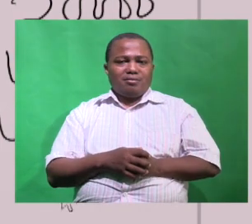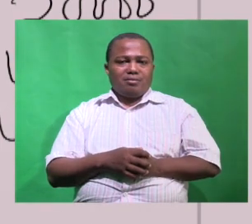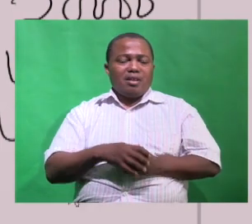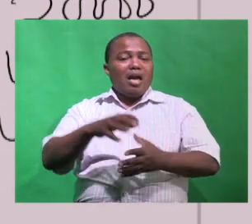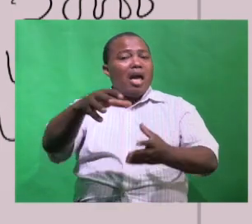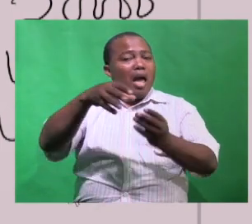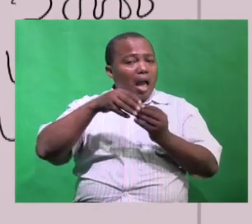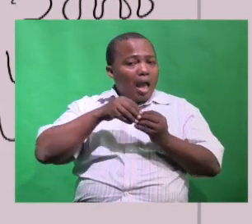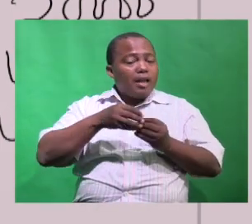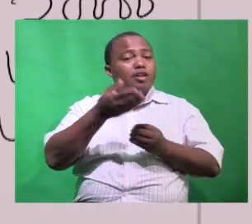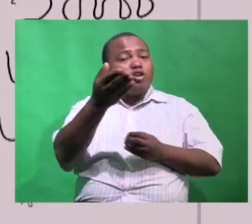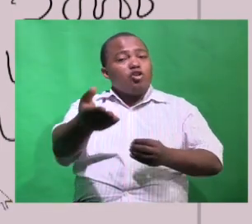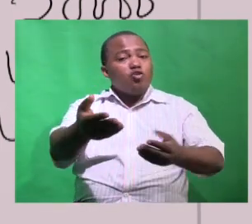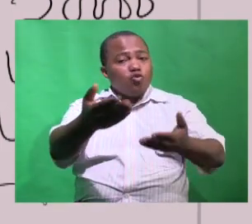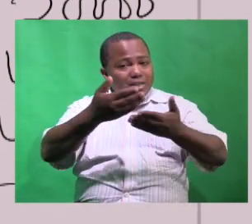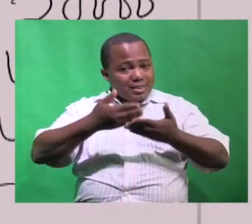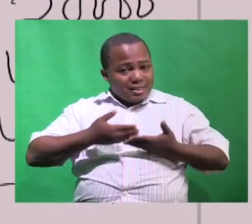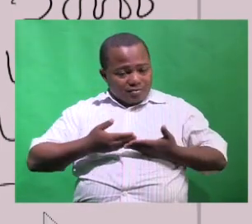you receive,